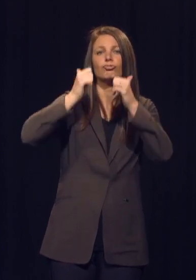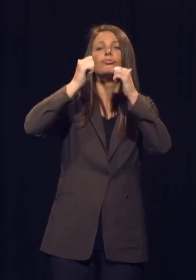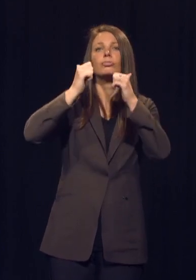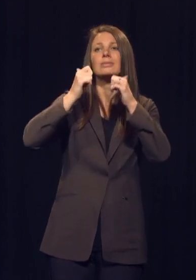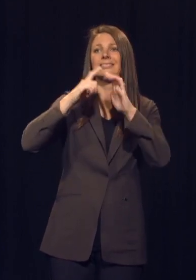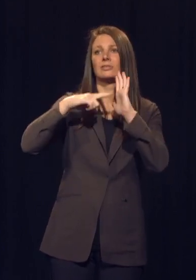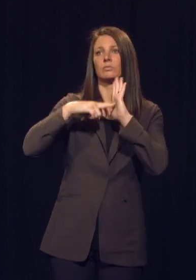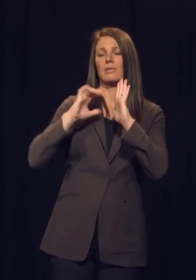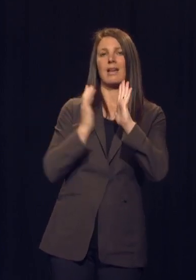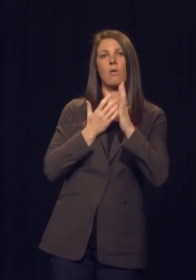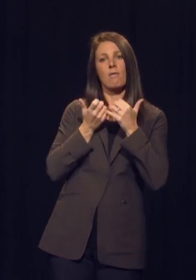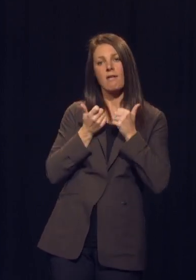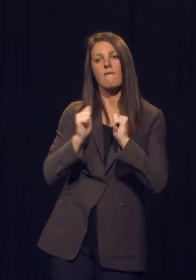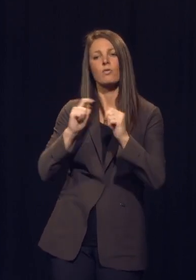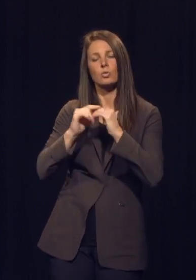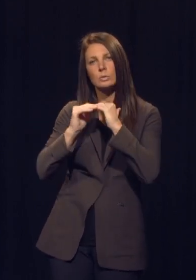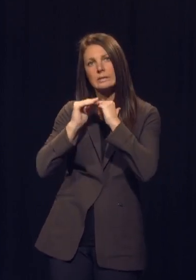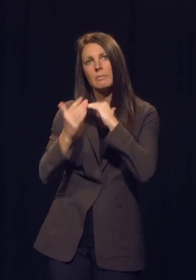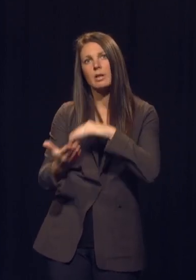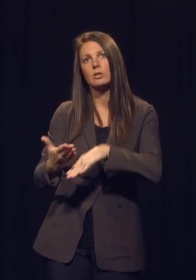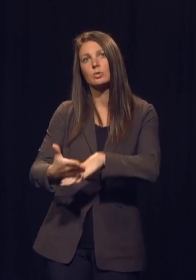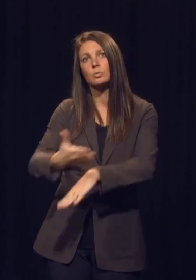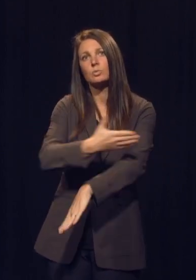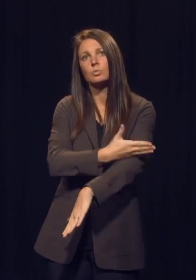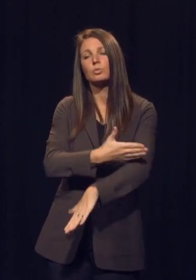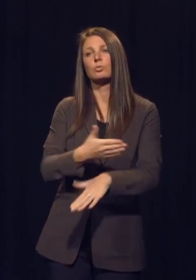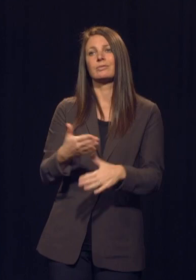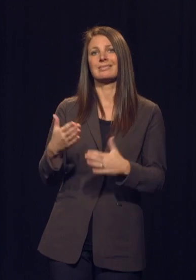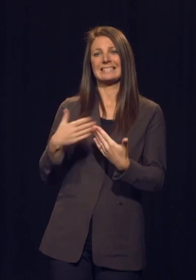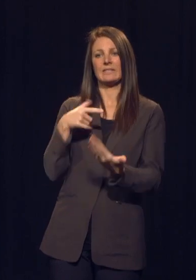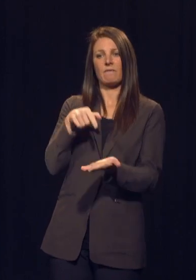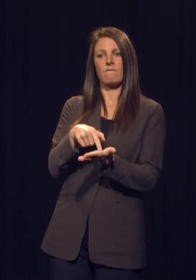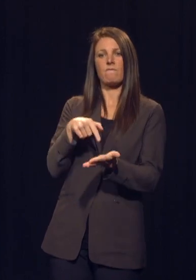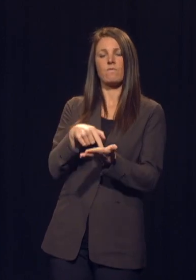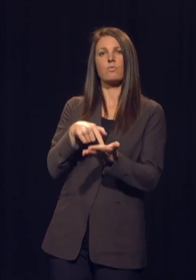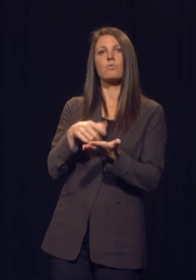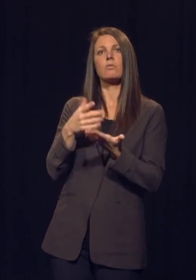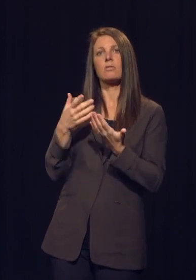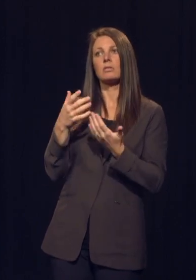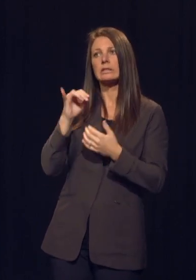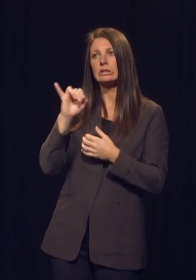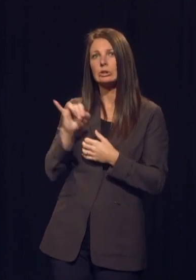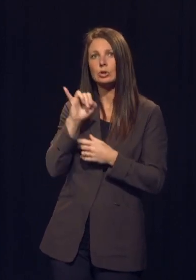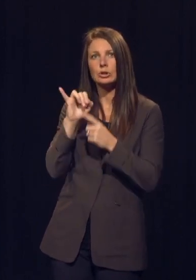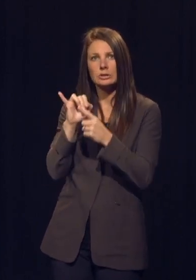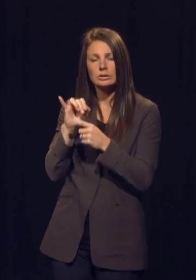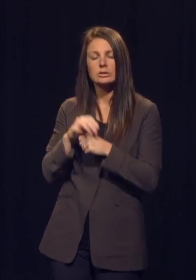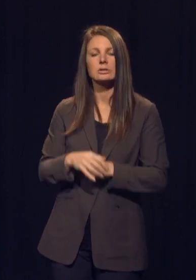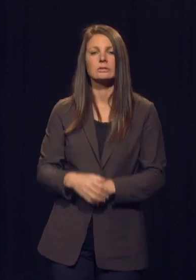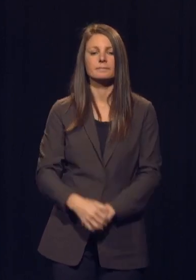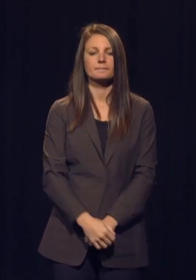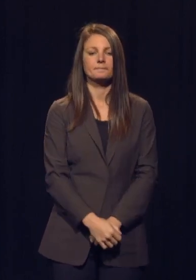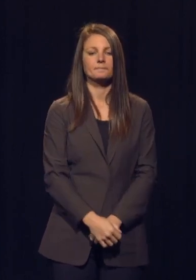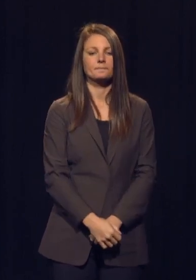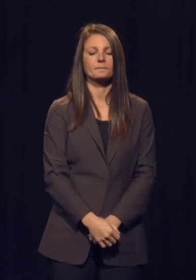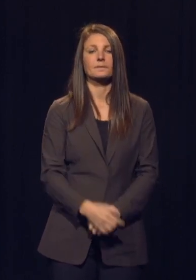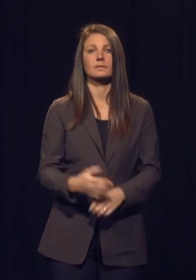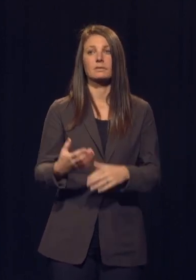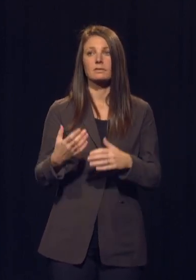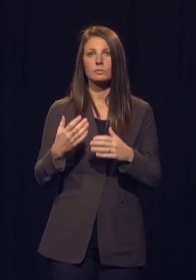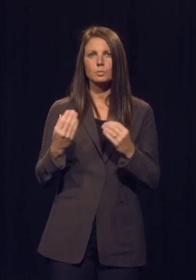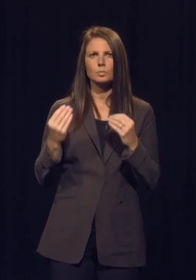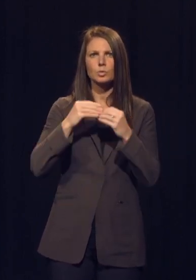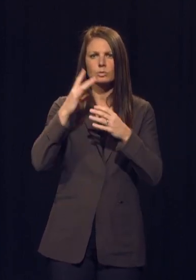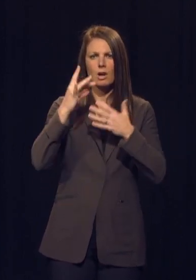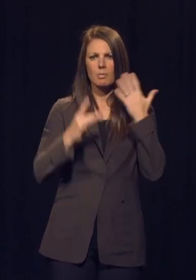Pennsylvania's efforts to stabilize and improve affordability within our marketplace. And with these increased options, it's